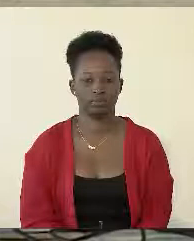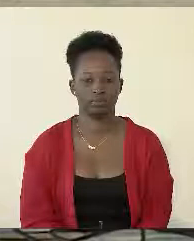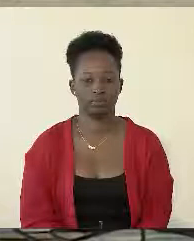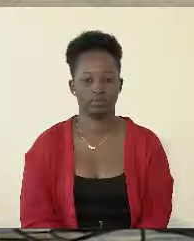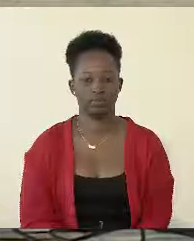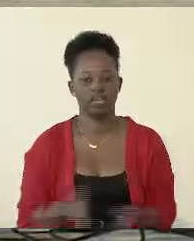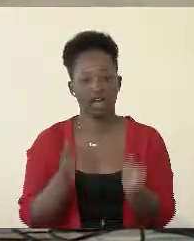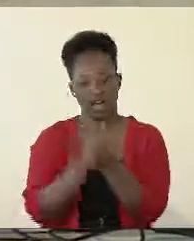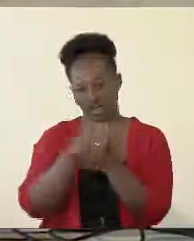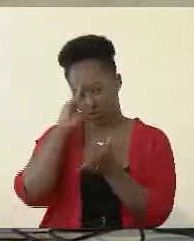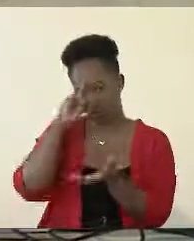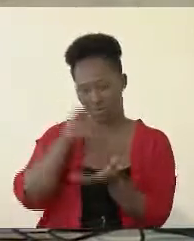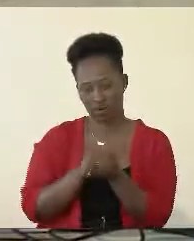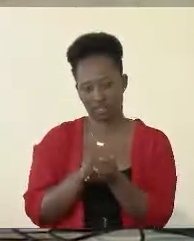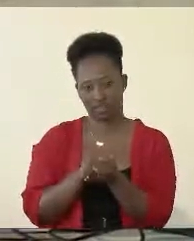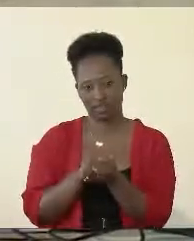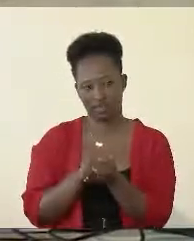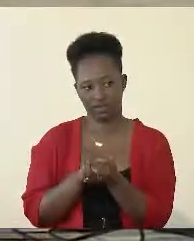and trust.